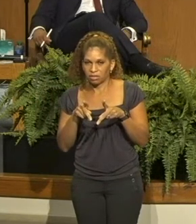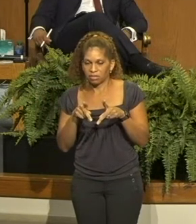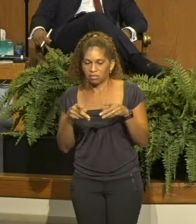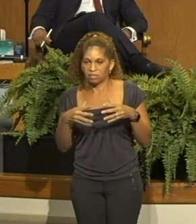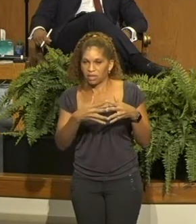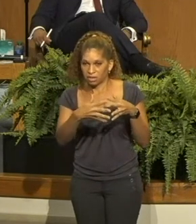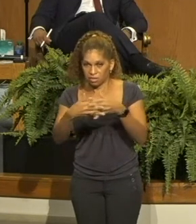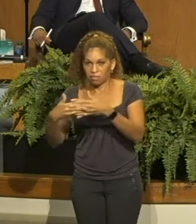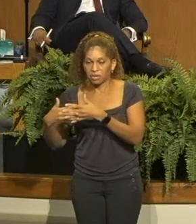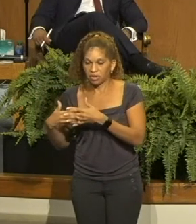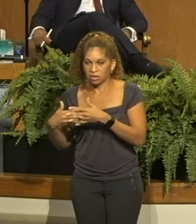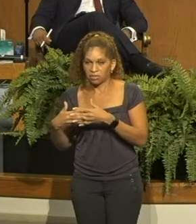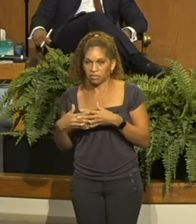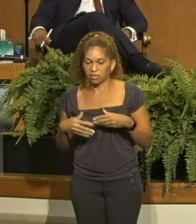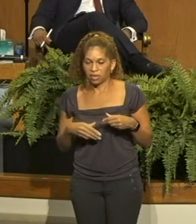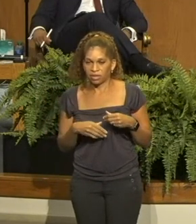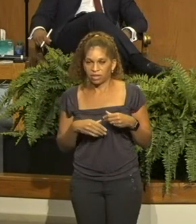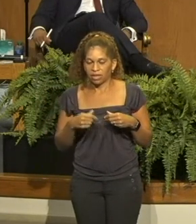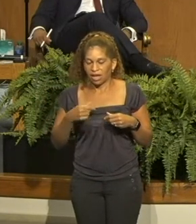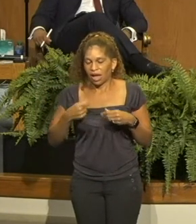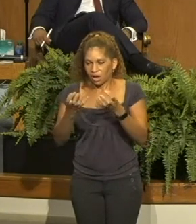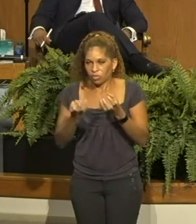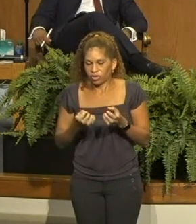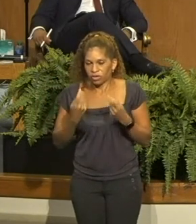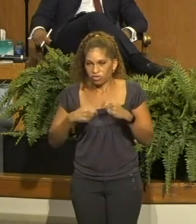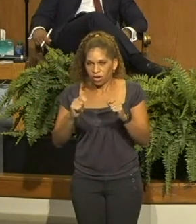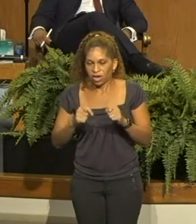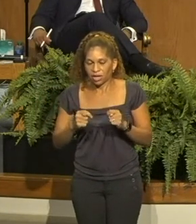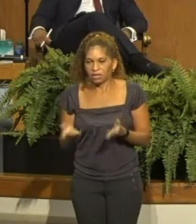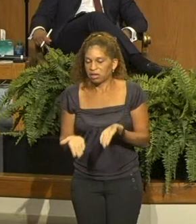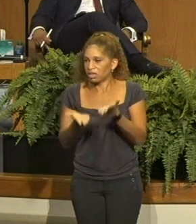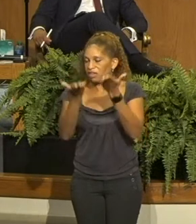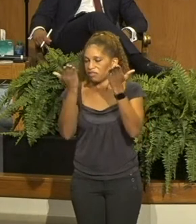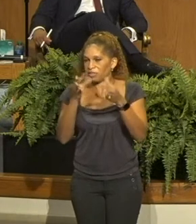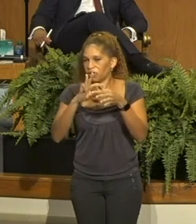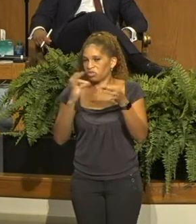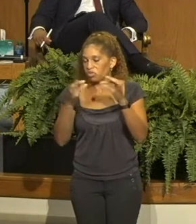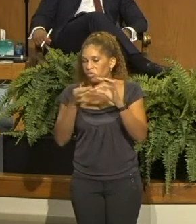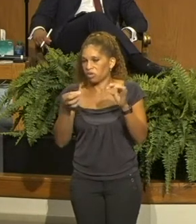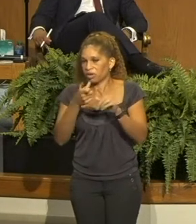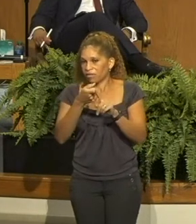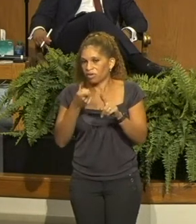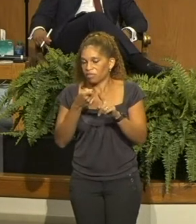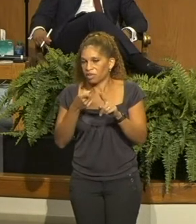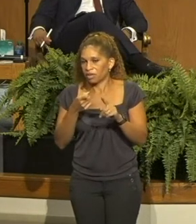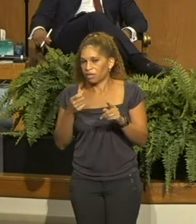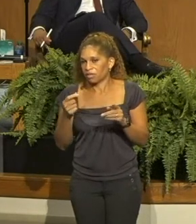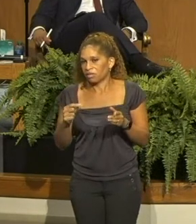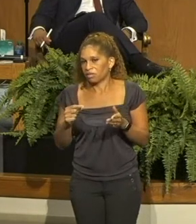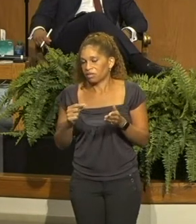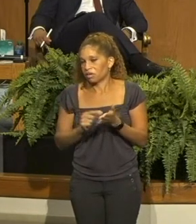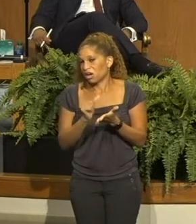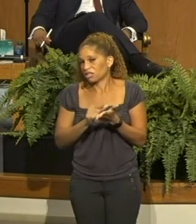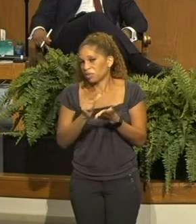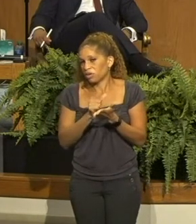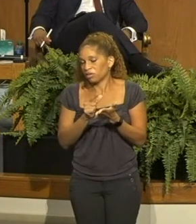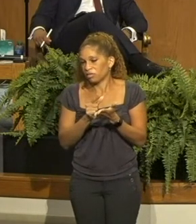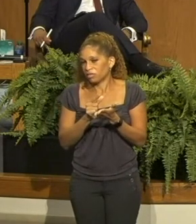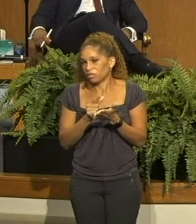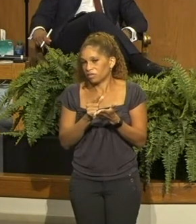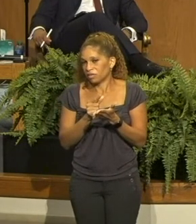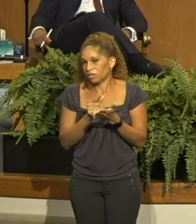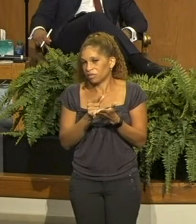country. I want to try to lift up a story from the gospel and a